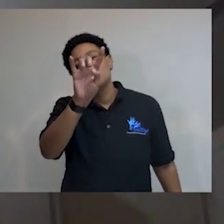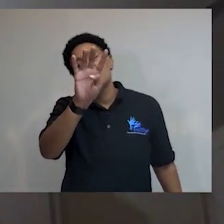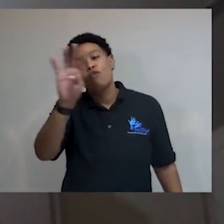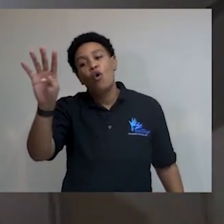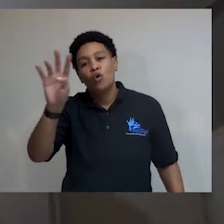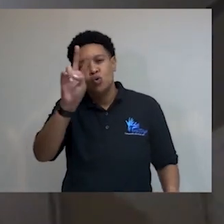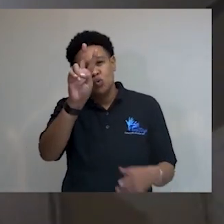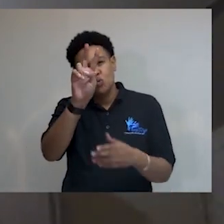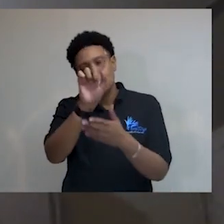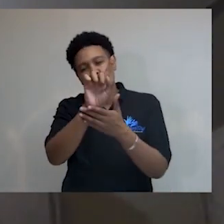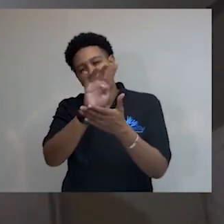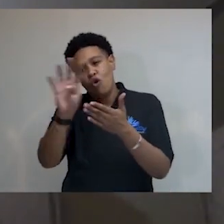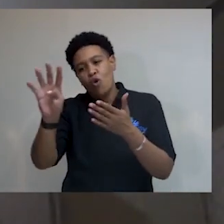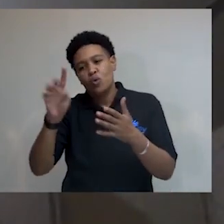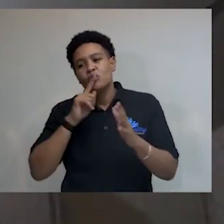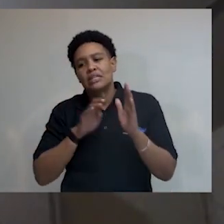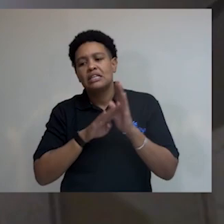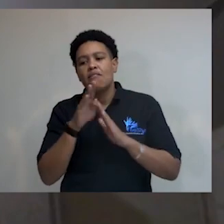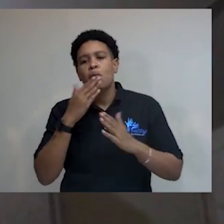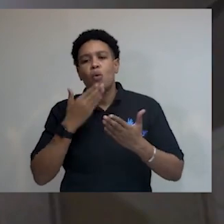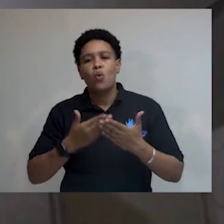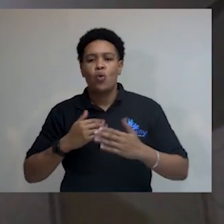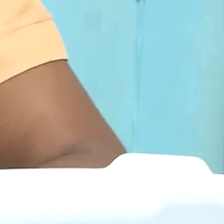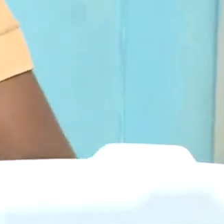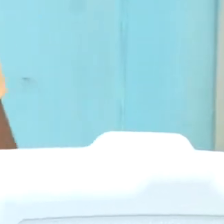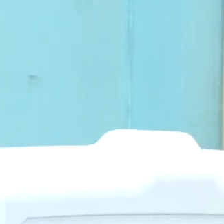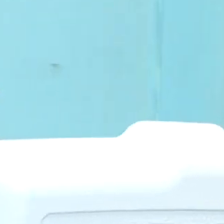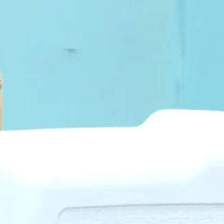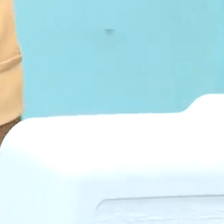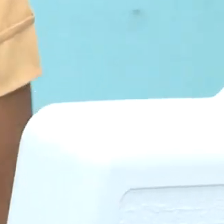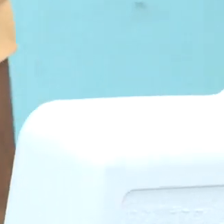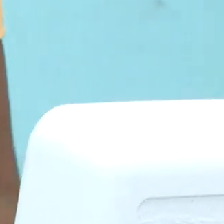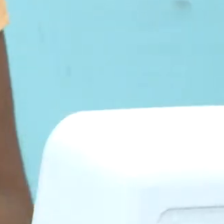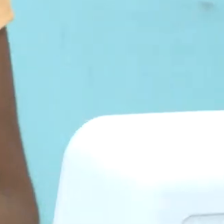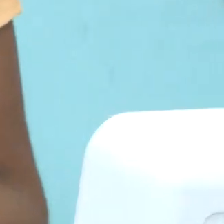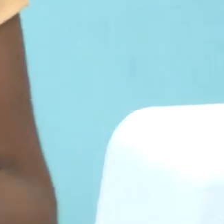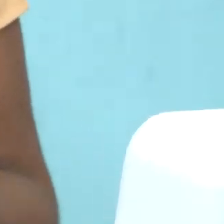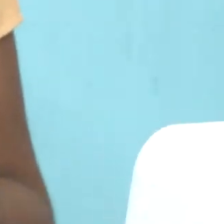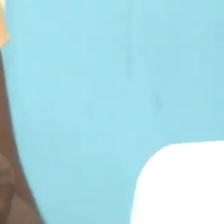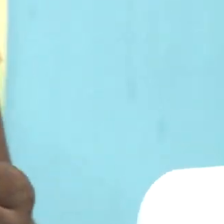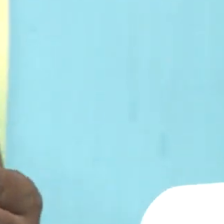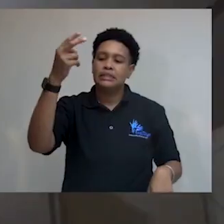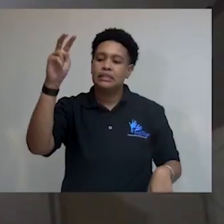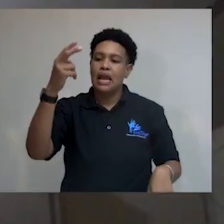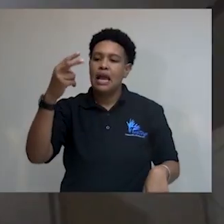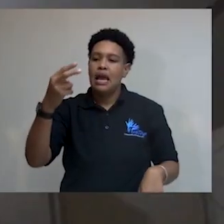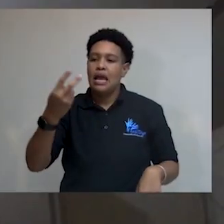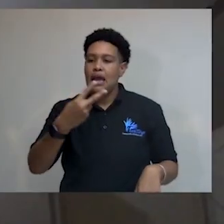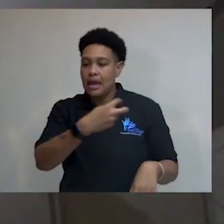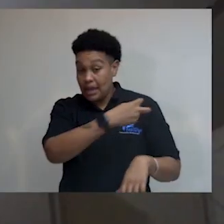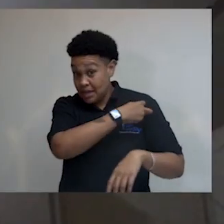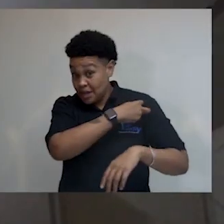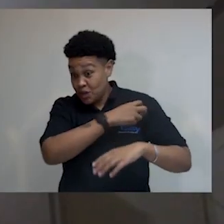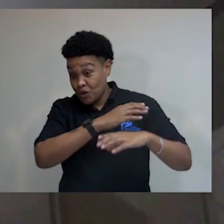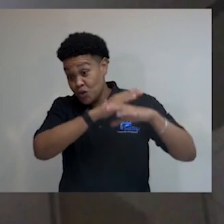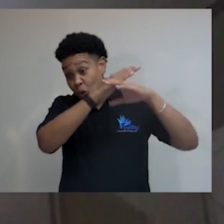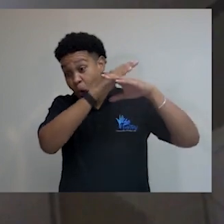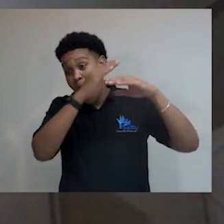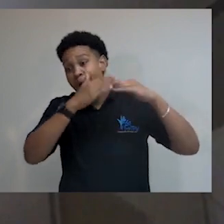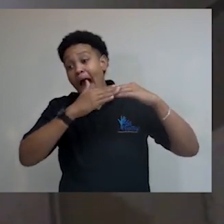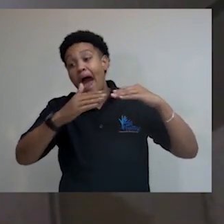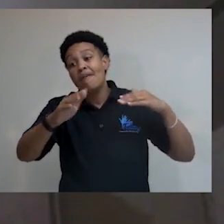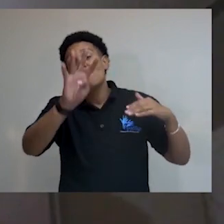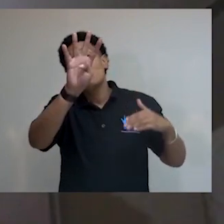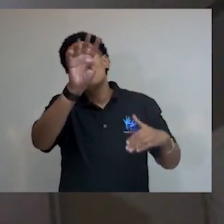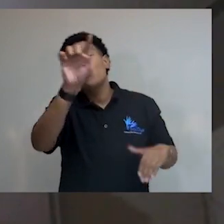to develop good immunity. And then you get your second dose after 4